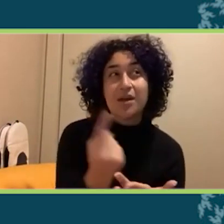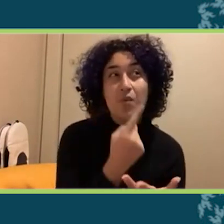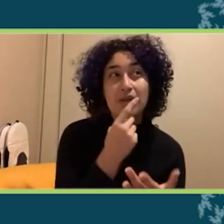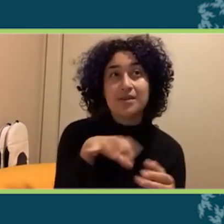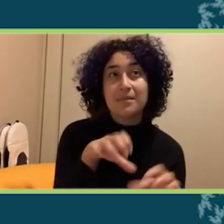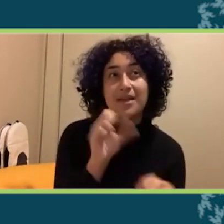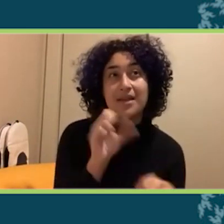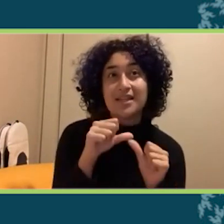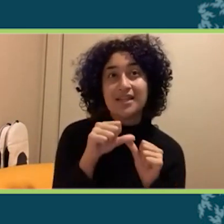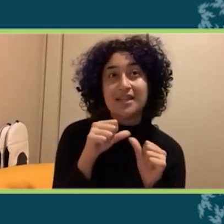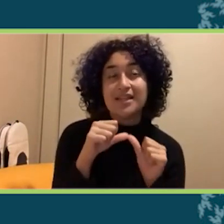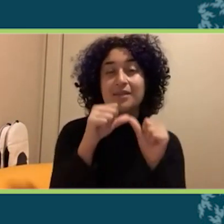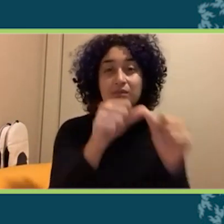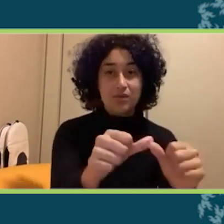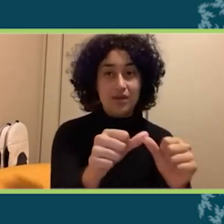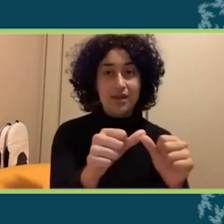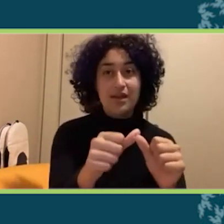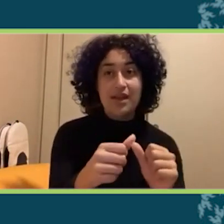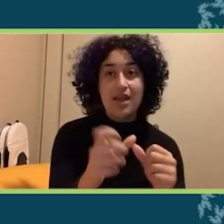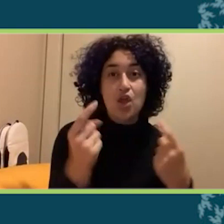keep moving forward and cause harm.